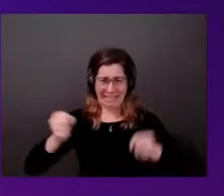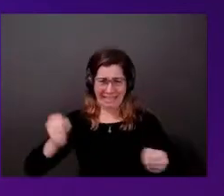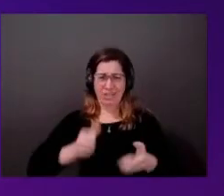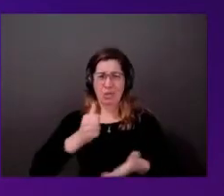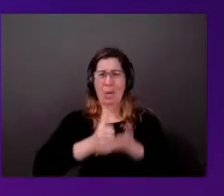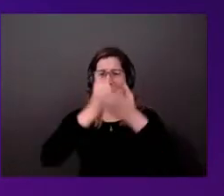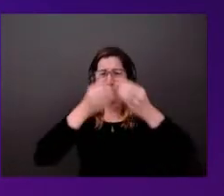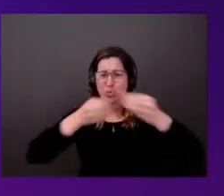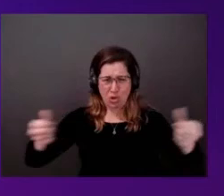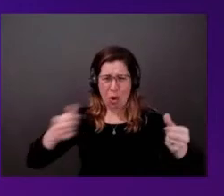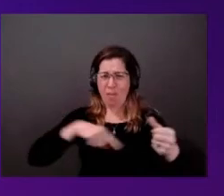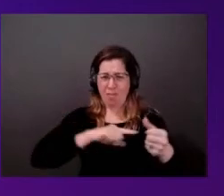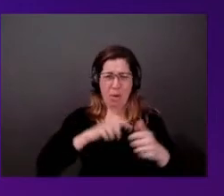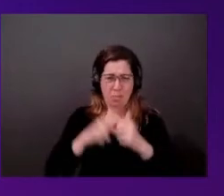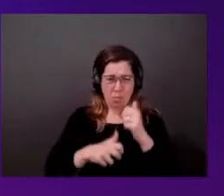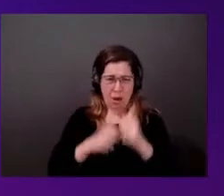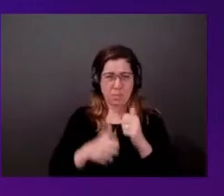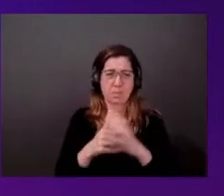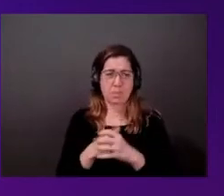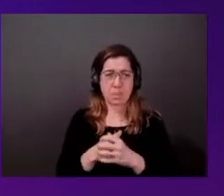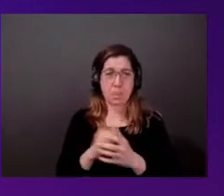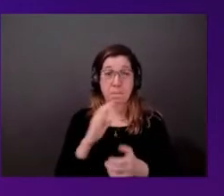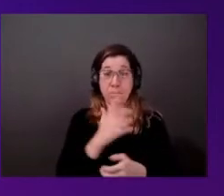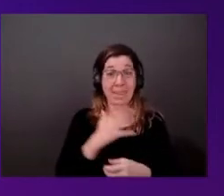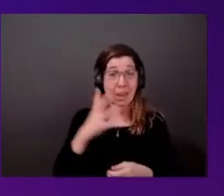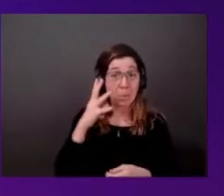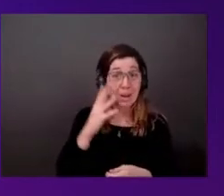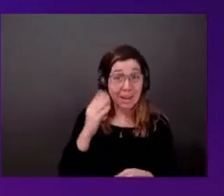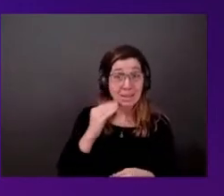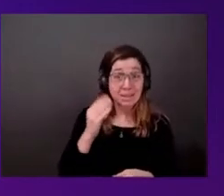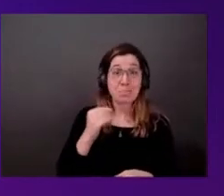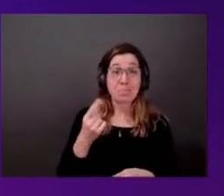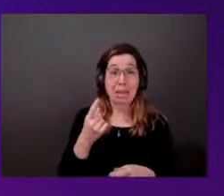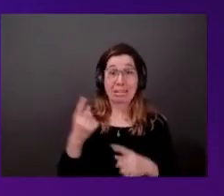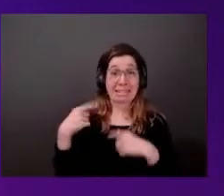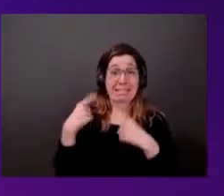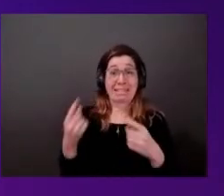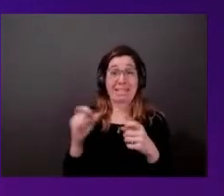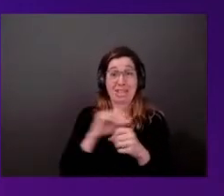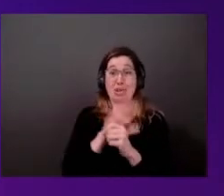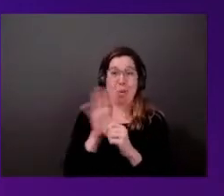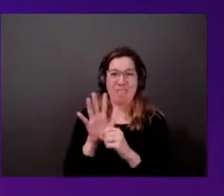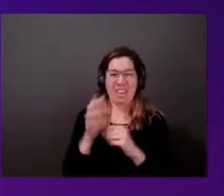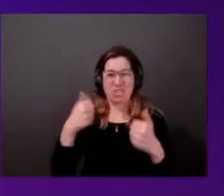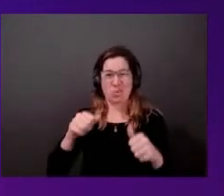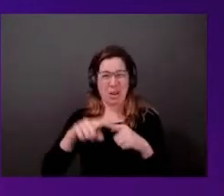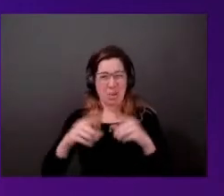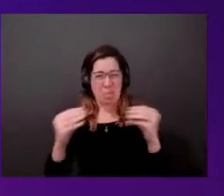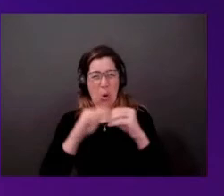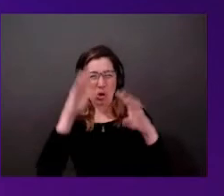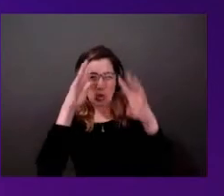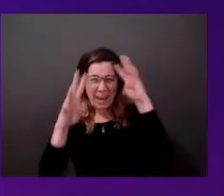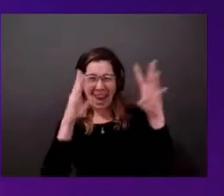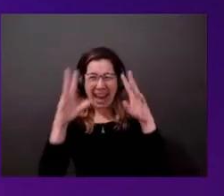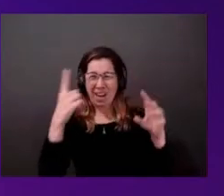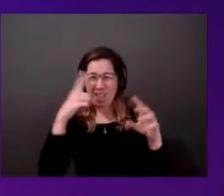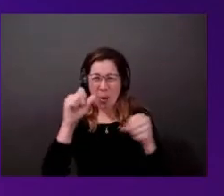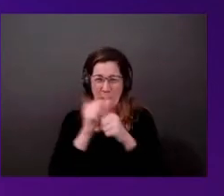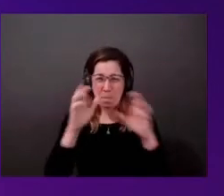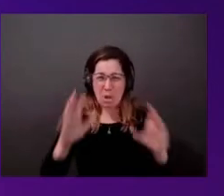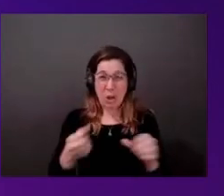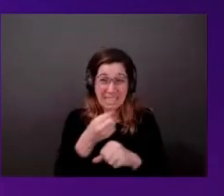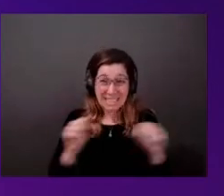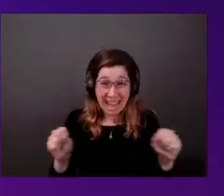about our employee experience, especially as we've survived COVID, we've had to be a lot more creative to keep our employees safe and to be able to support them